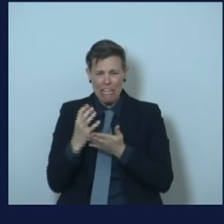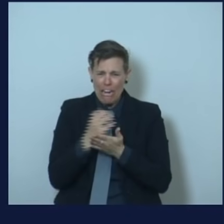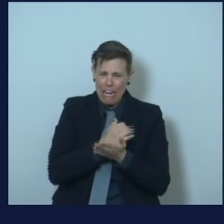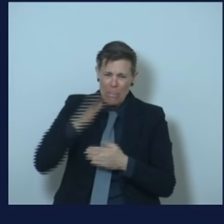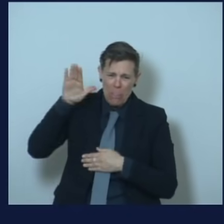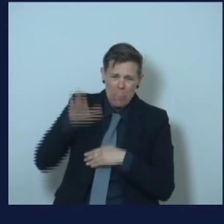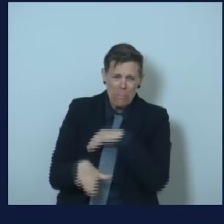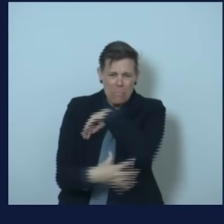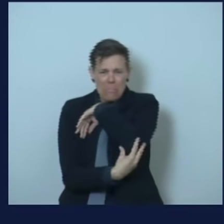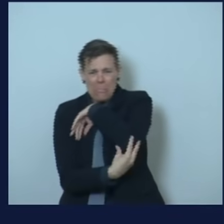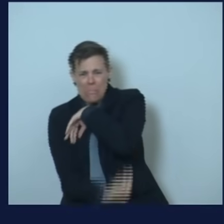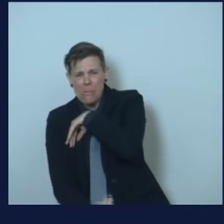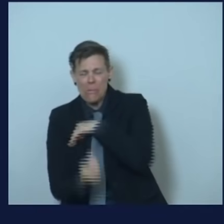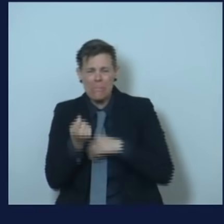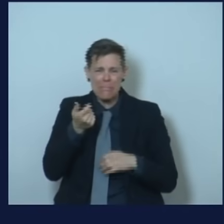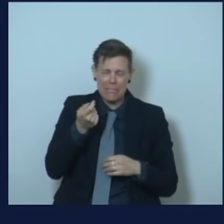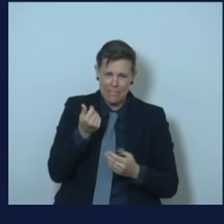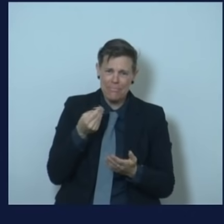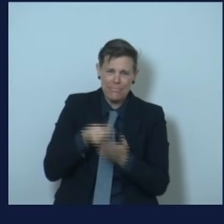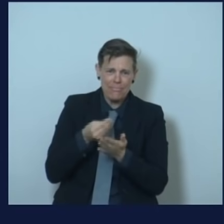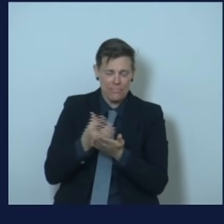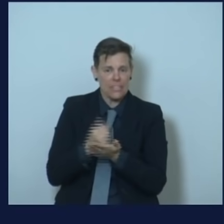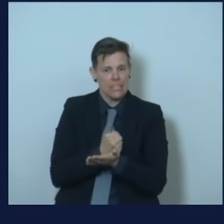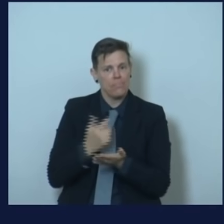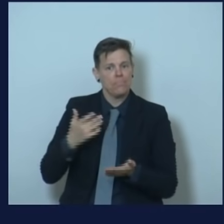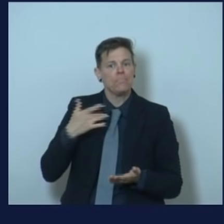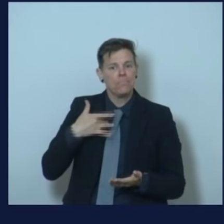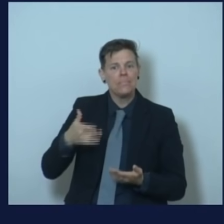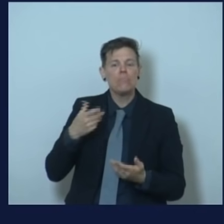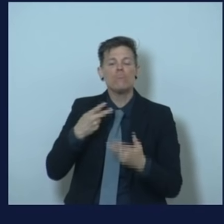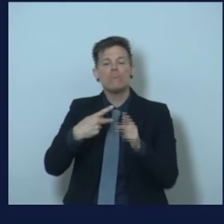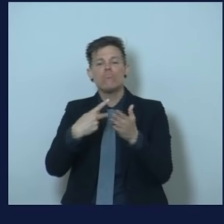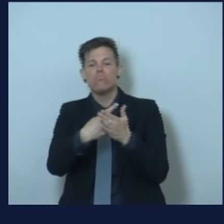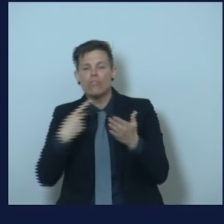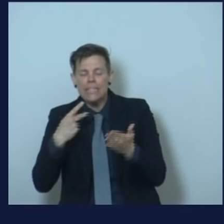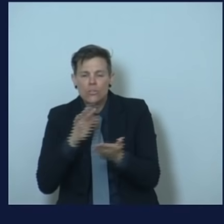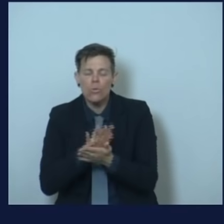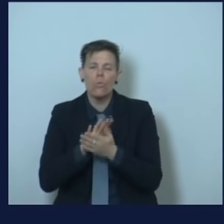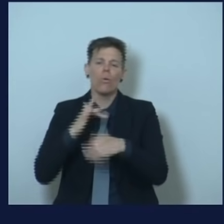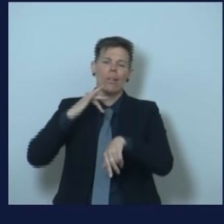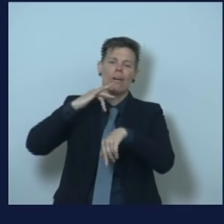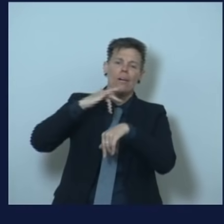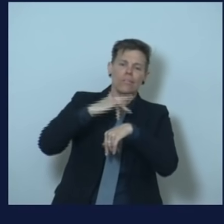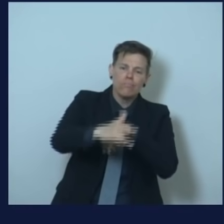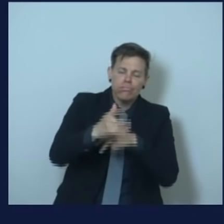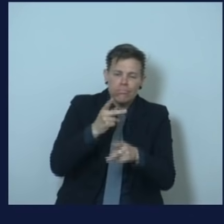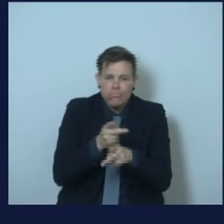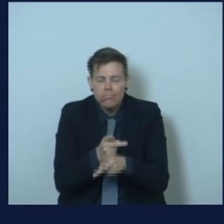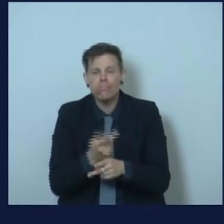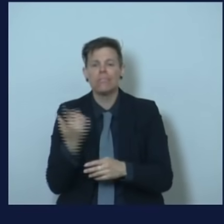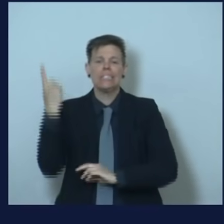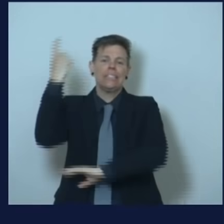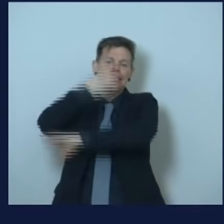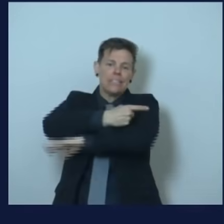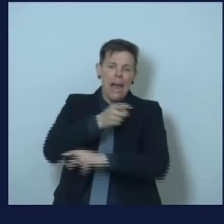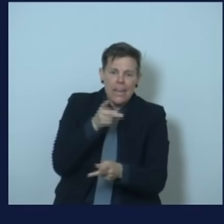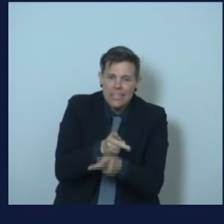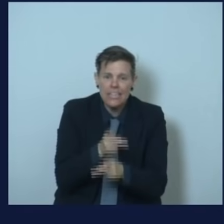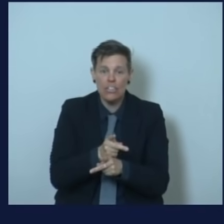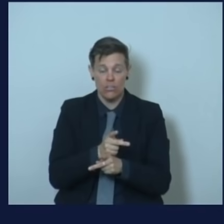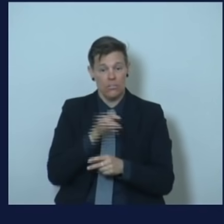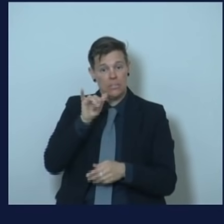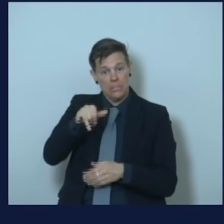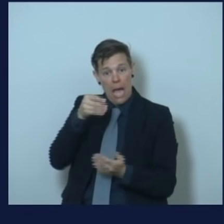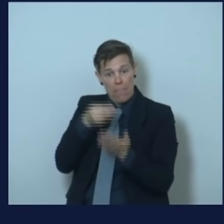in the state are in early childhood and in child care work. These incentives or hazard